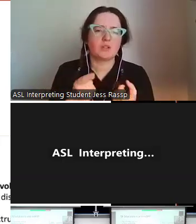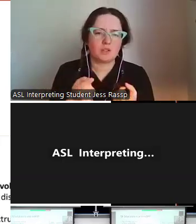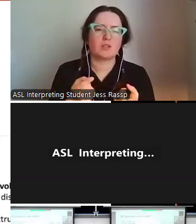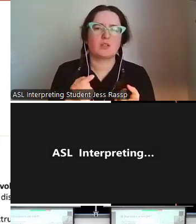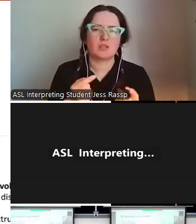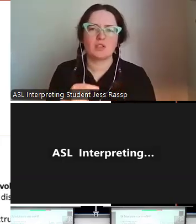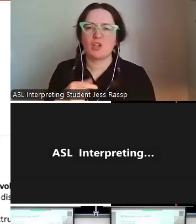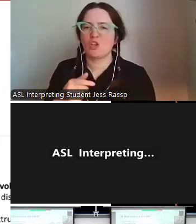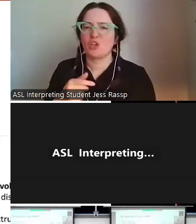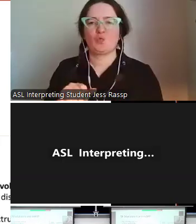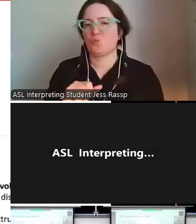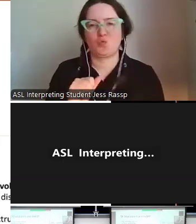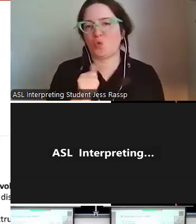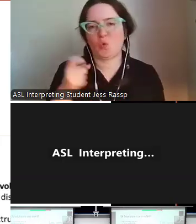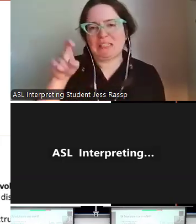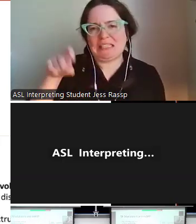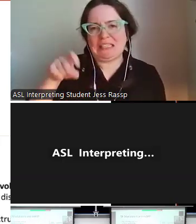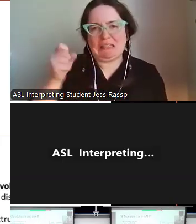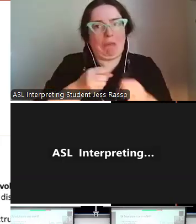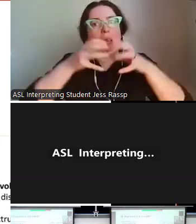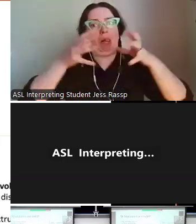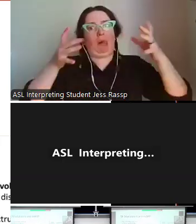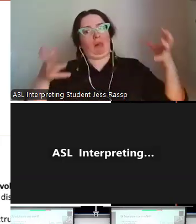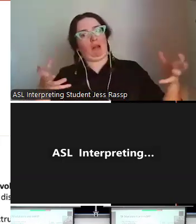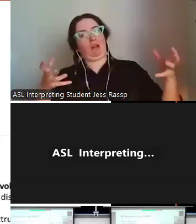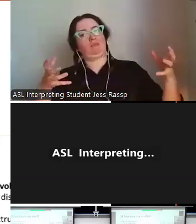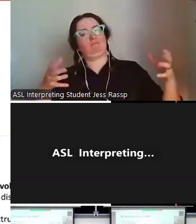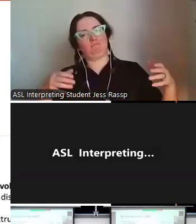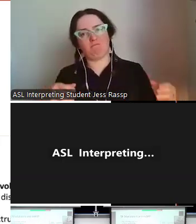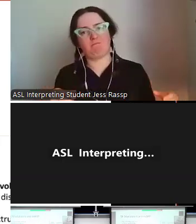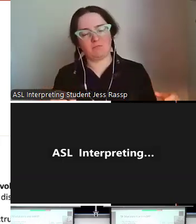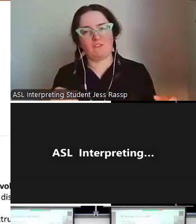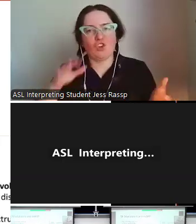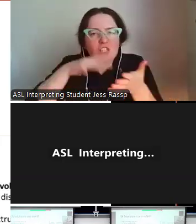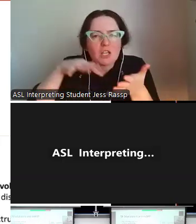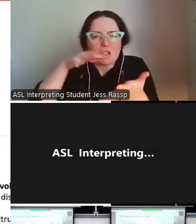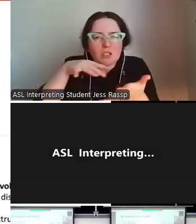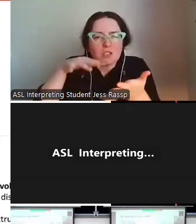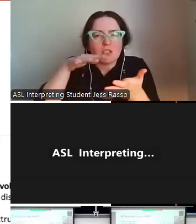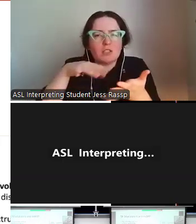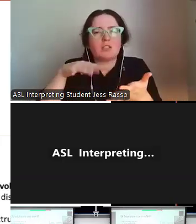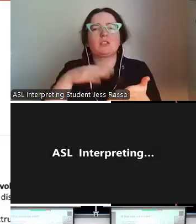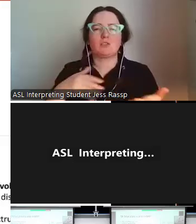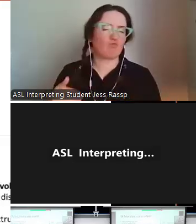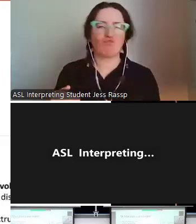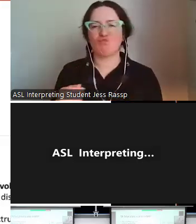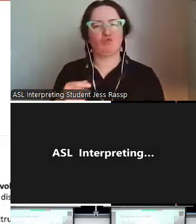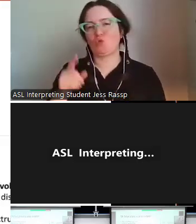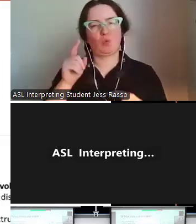didn't need a whole lot to study it. And I